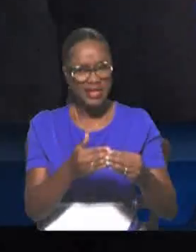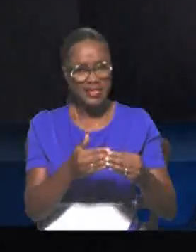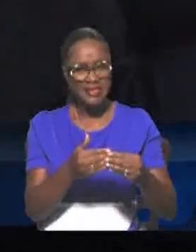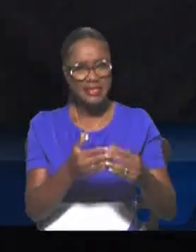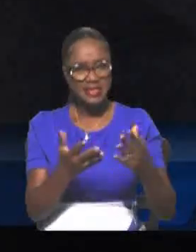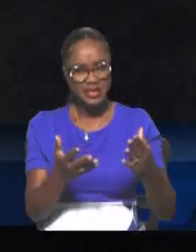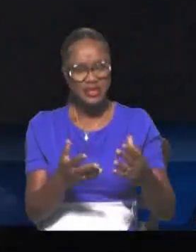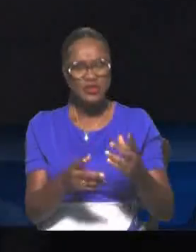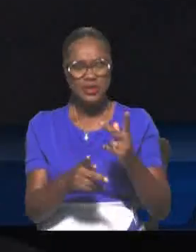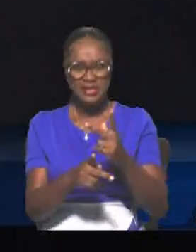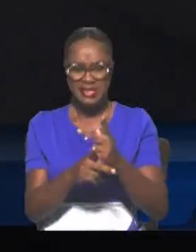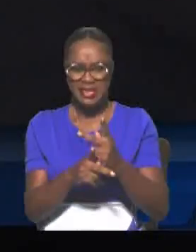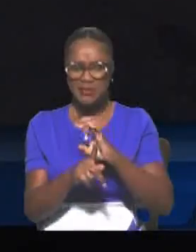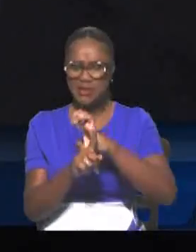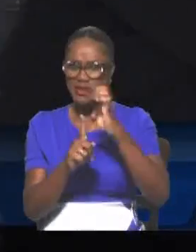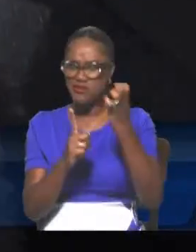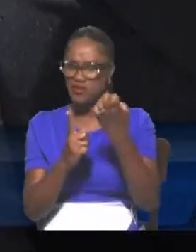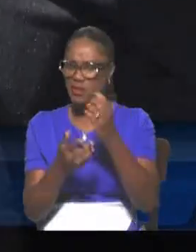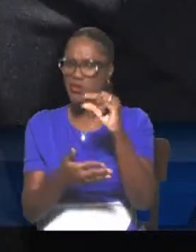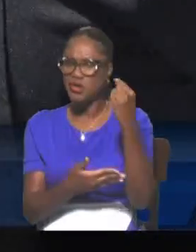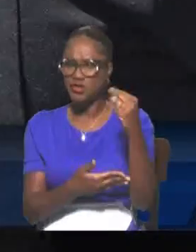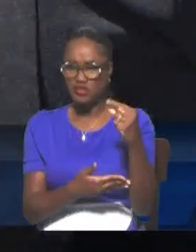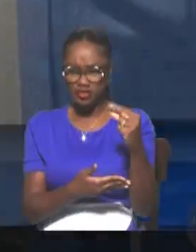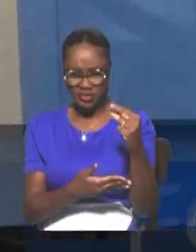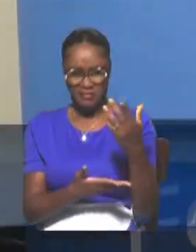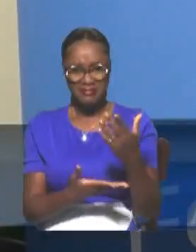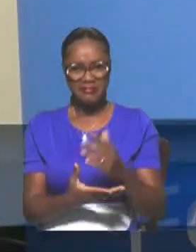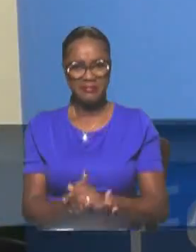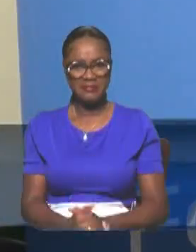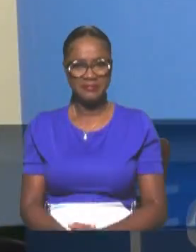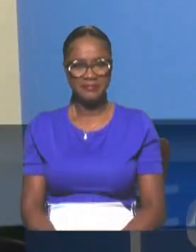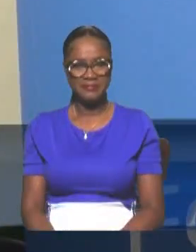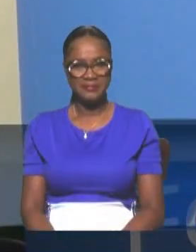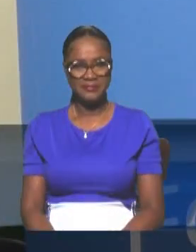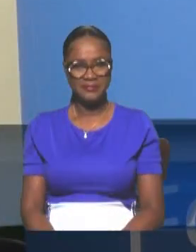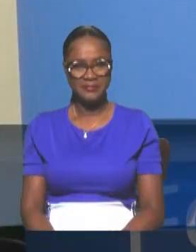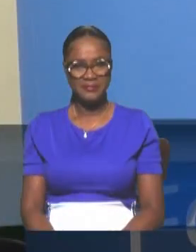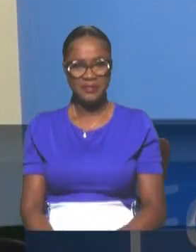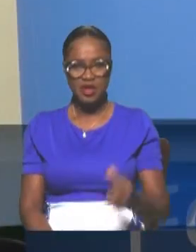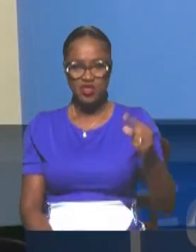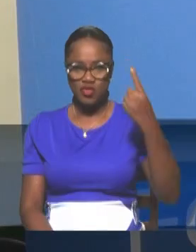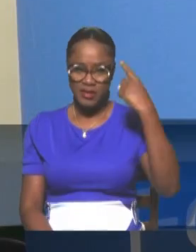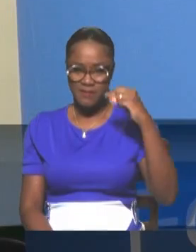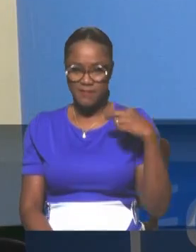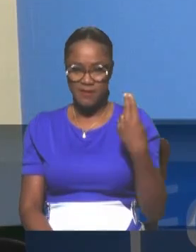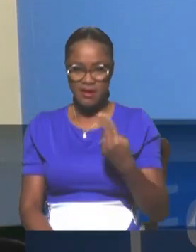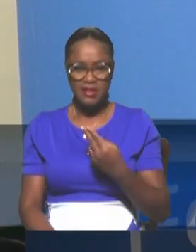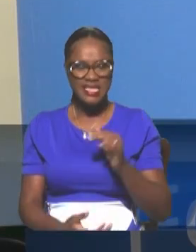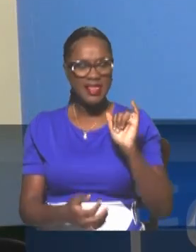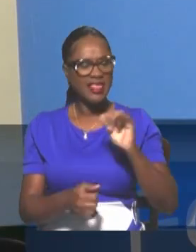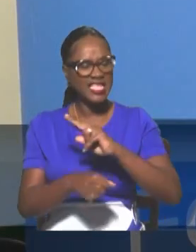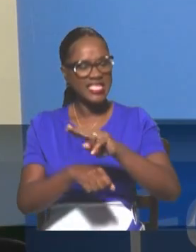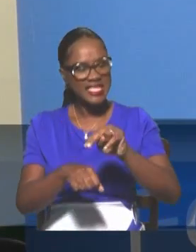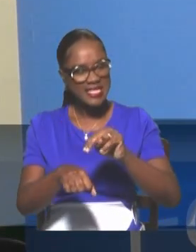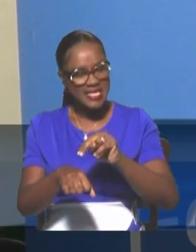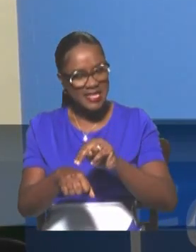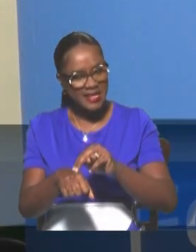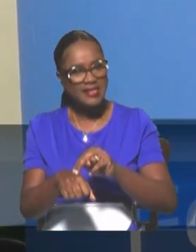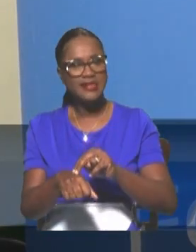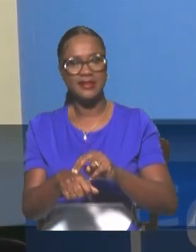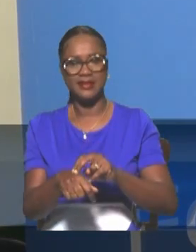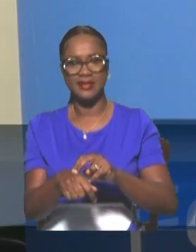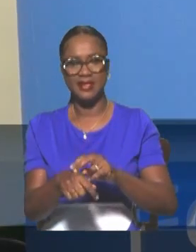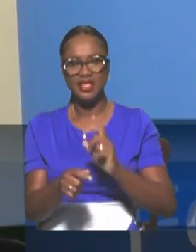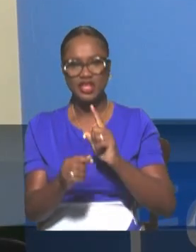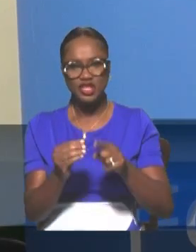plates green and the environment greener in the process. Green for us is nature. It talks